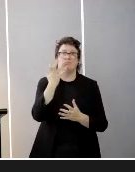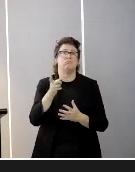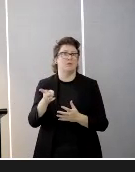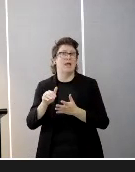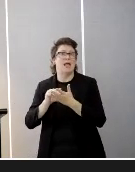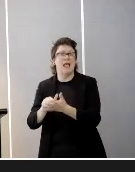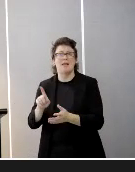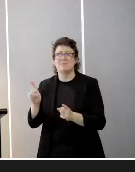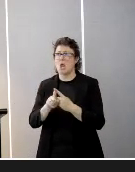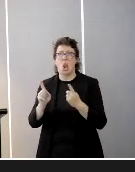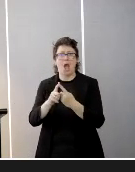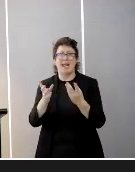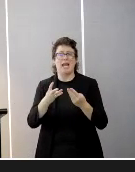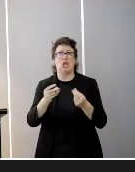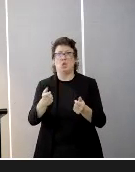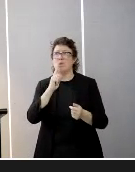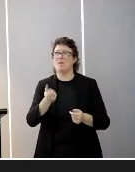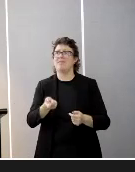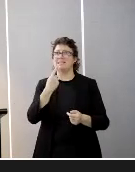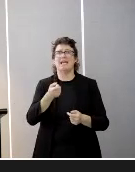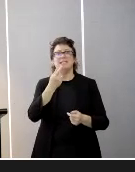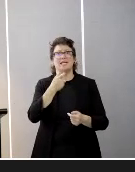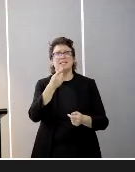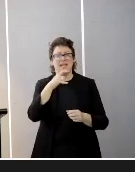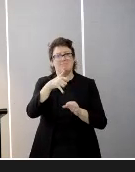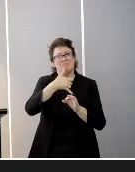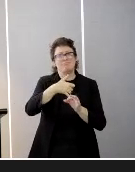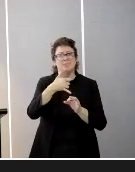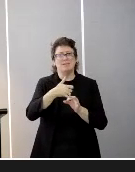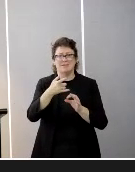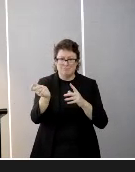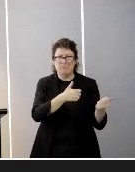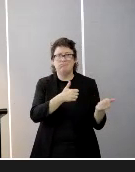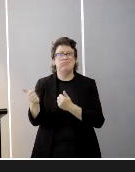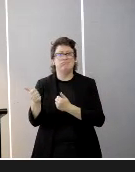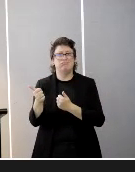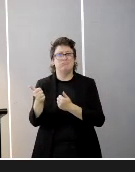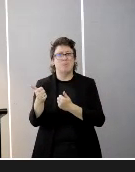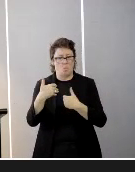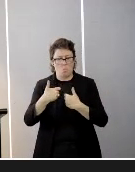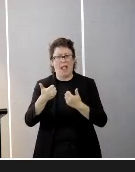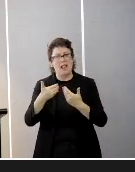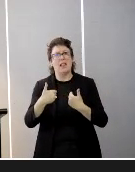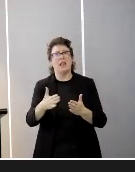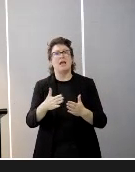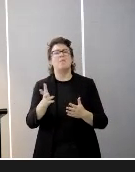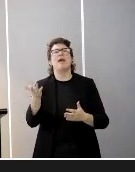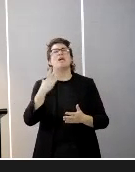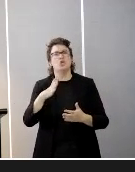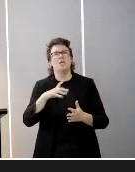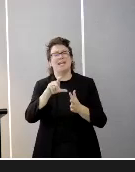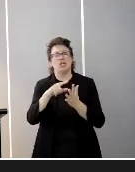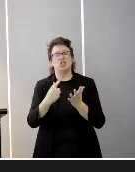It's almost like a cure when they're taking it. They're very well, oftentimes. You do have to have a doctor